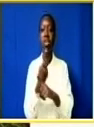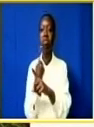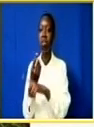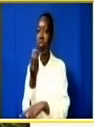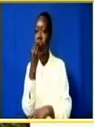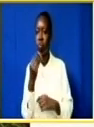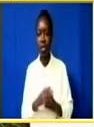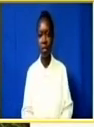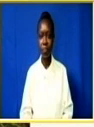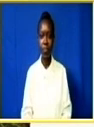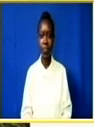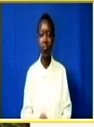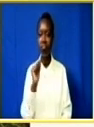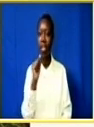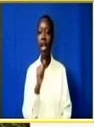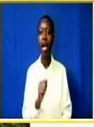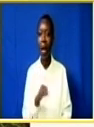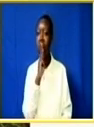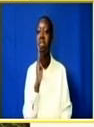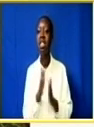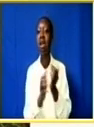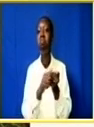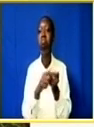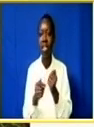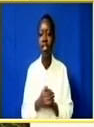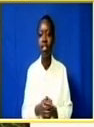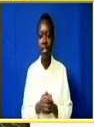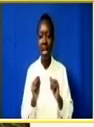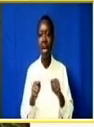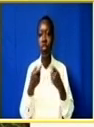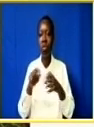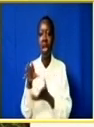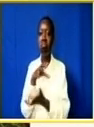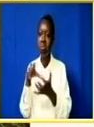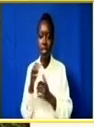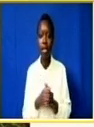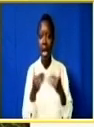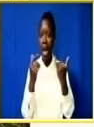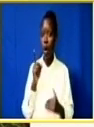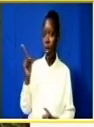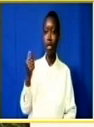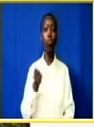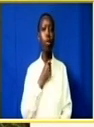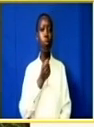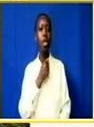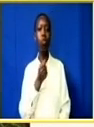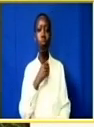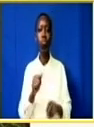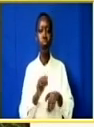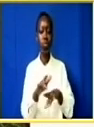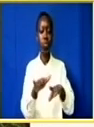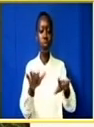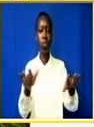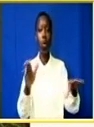very tasty. Oh, I'll have to try that. Please do. Uh-huh. So, these sweet potato vines, mm-hmm, they spread, they creep on the ground.